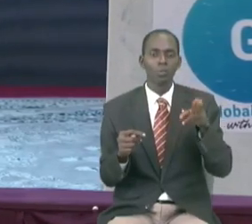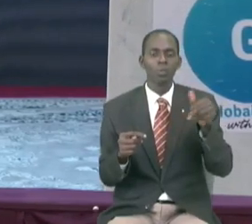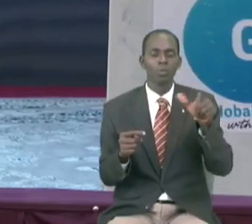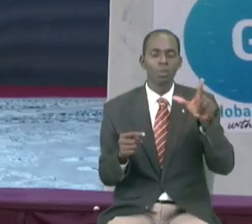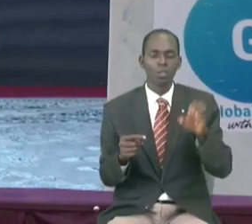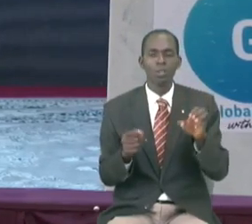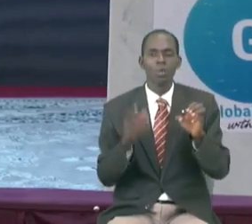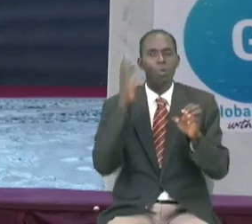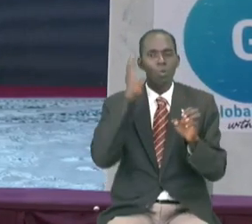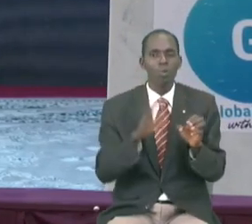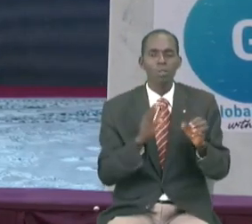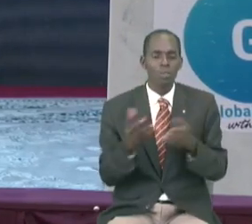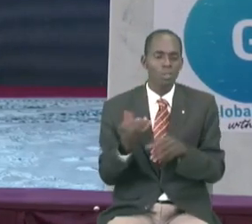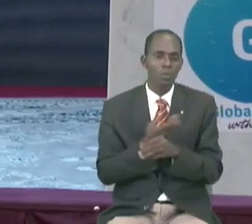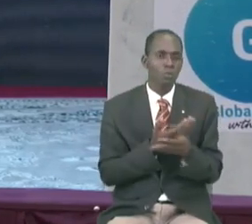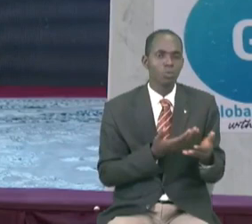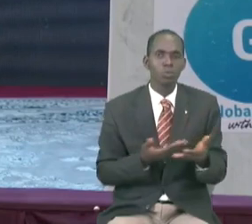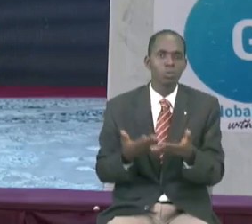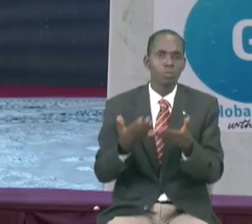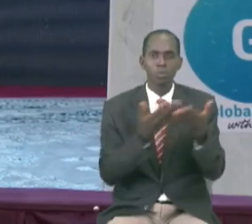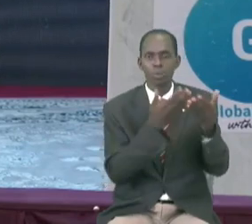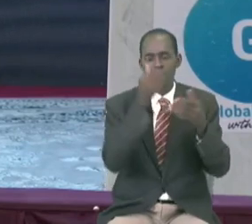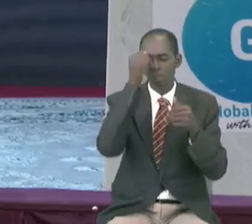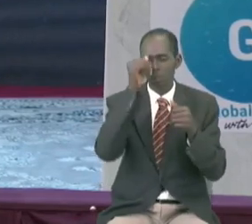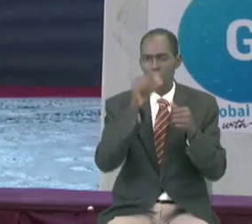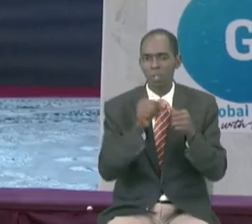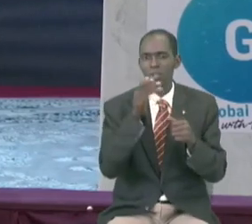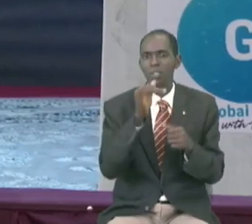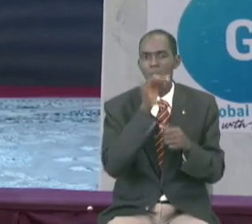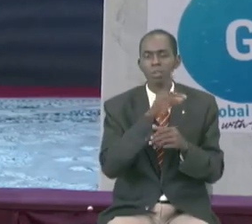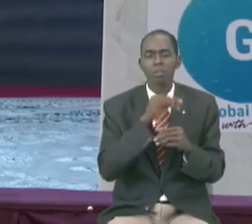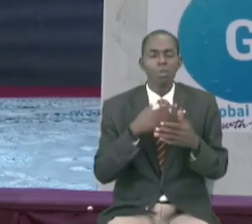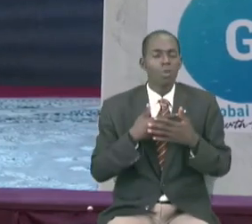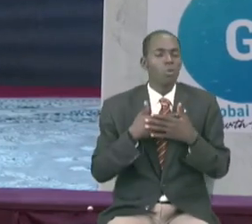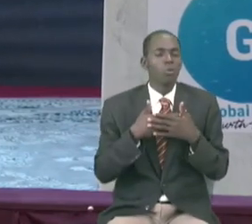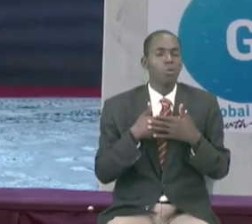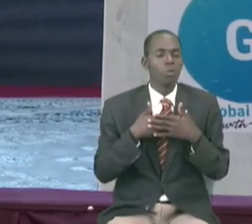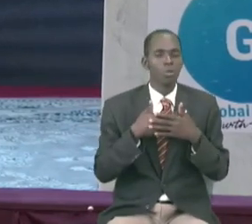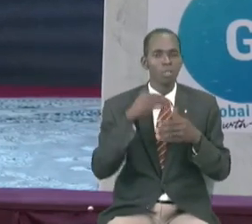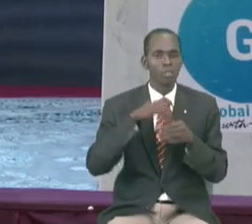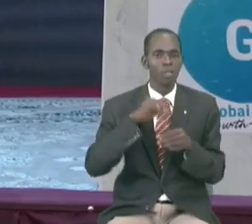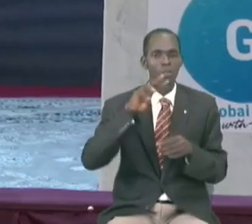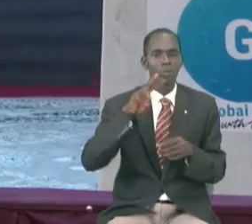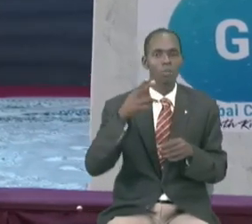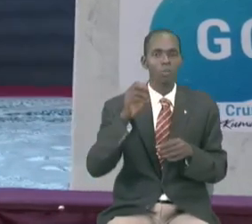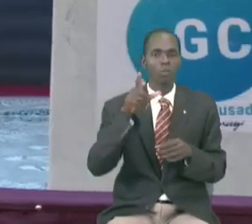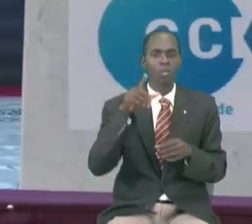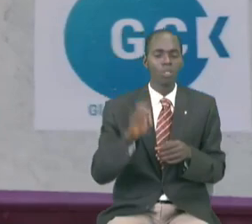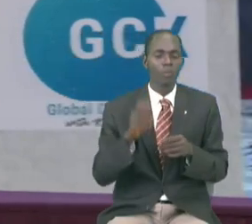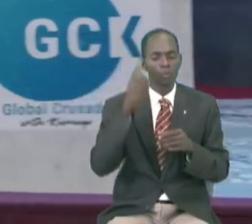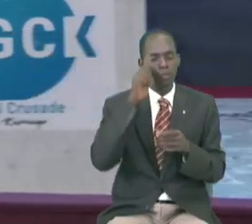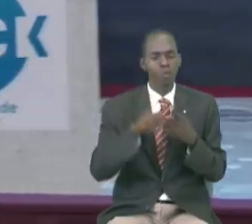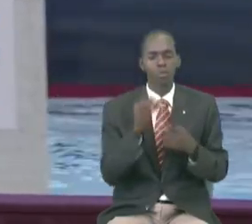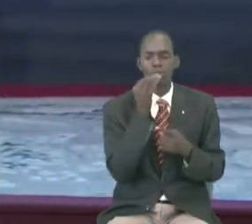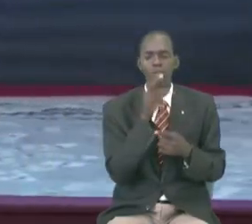well for you to eat. There's no water inside that well for you to drink. You have limited time. What are you going to do? I will